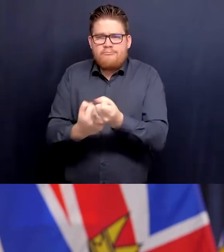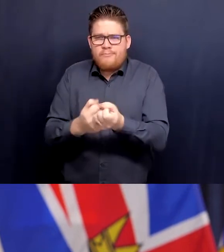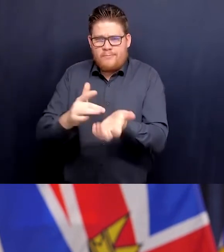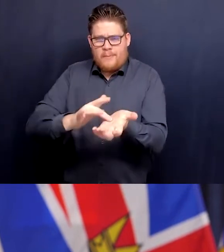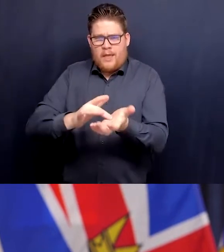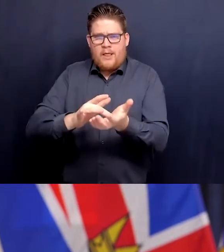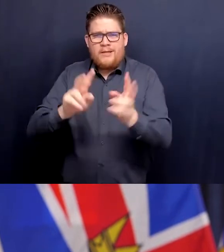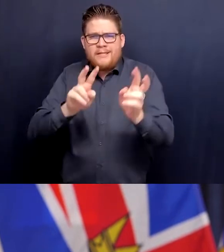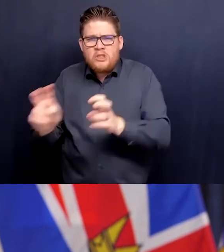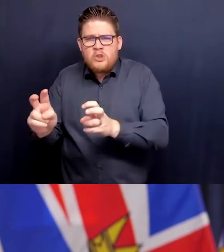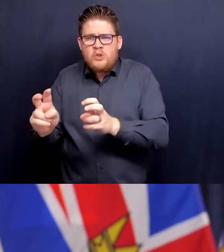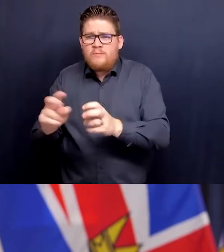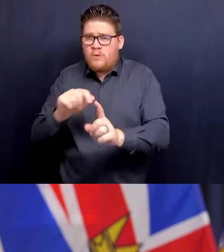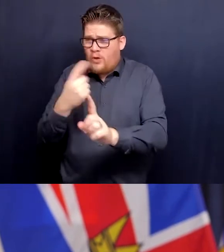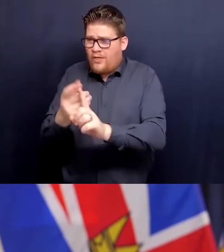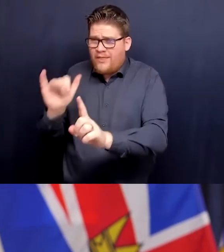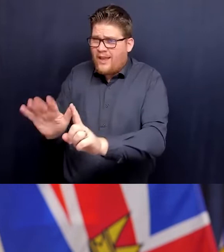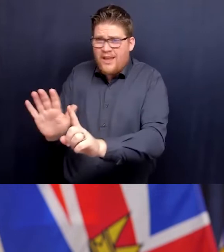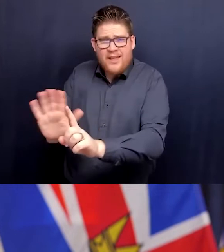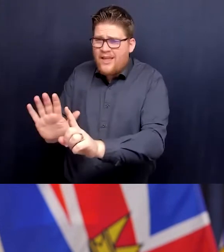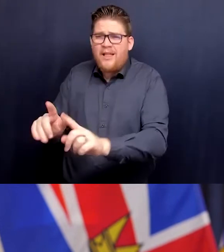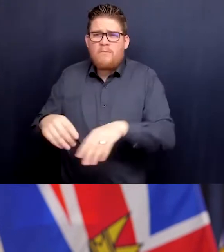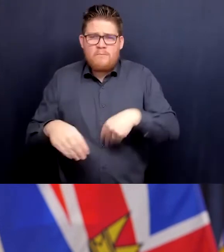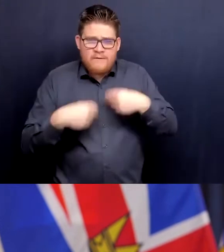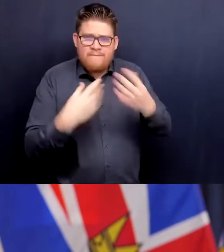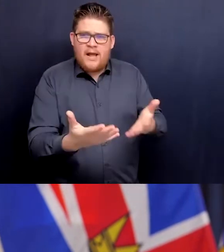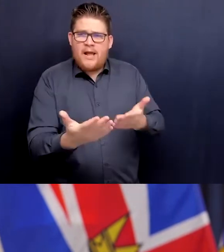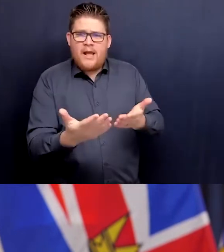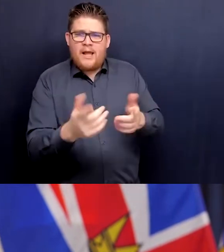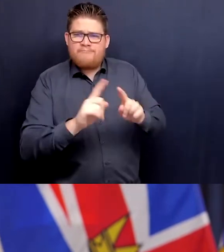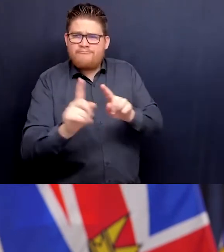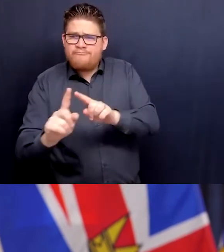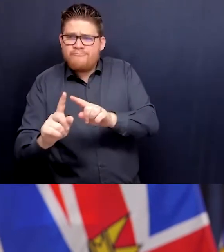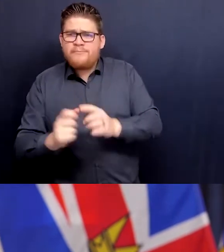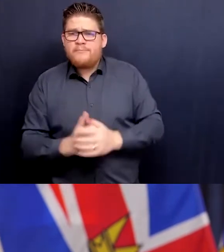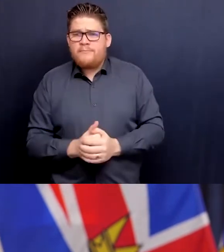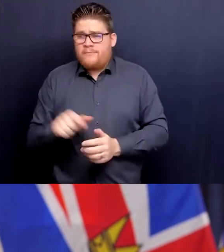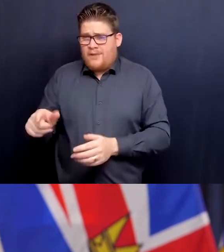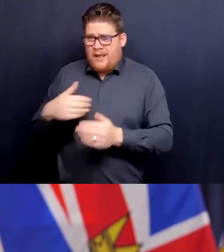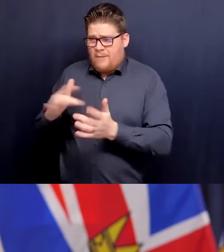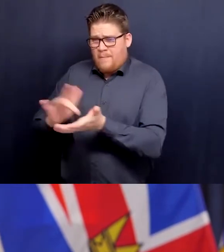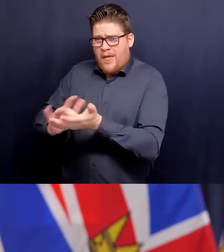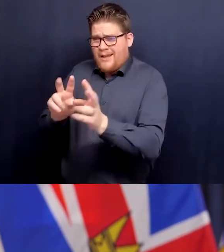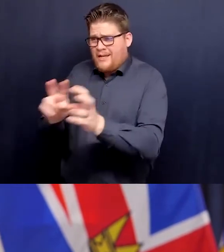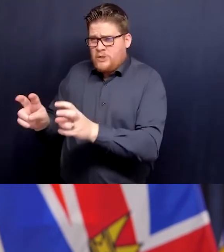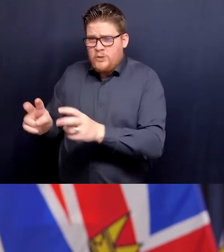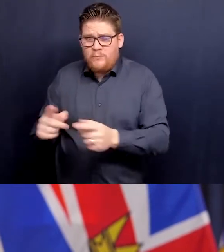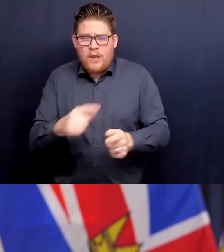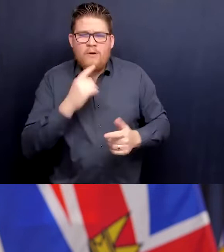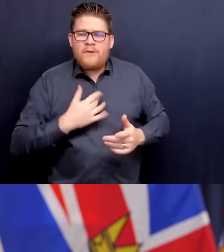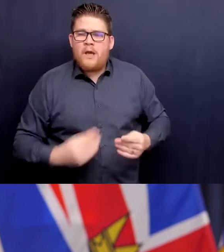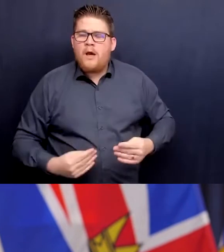but also a place where people, despite those health challenges, have the freedom to live and express themselves in their